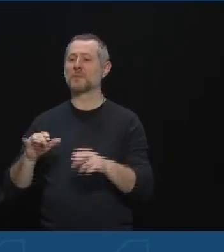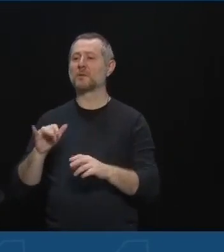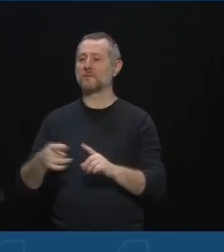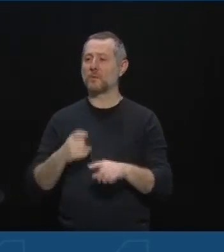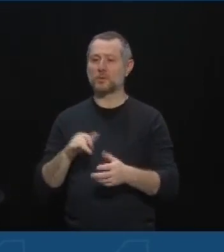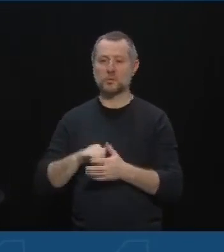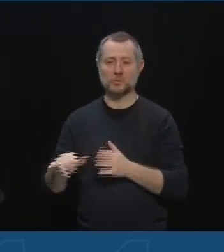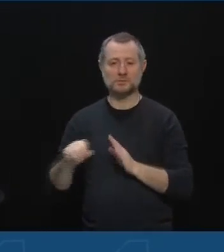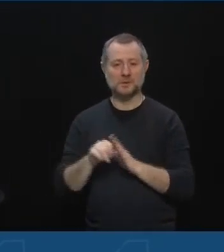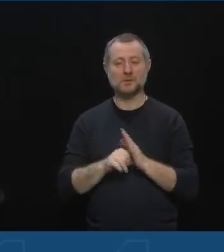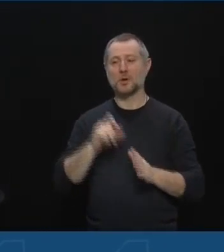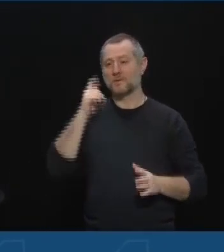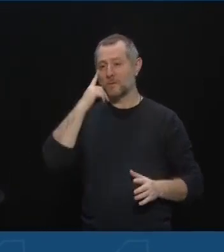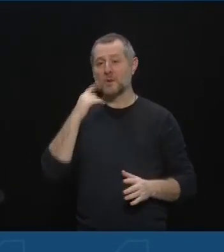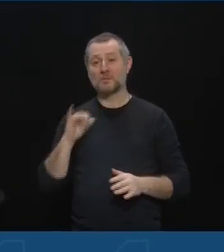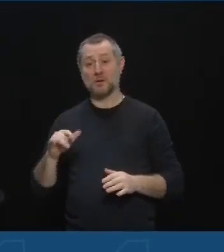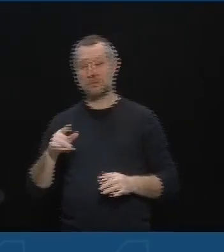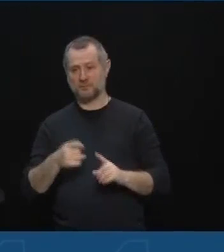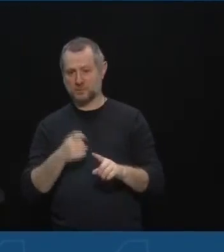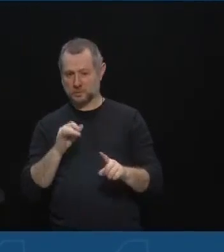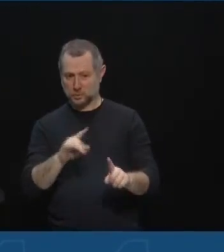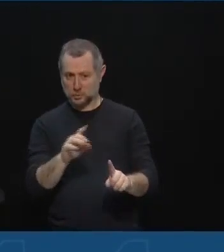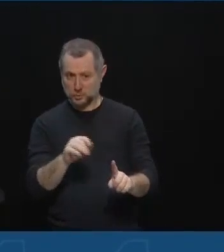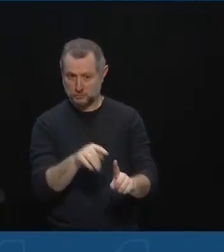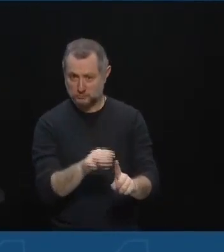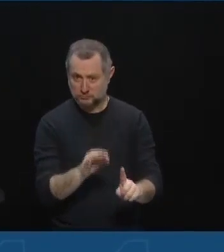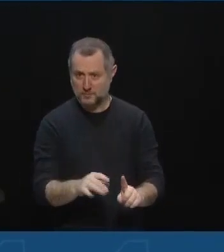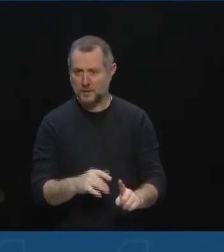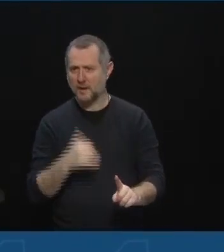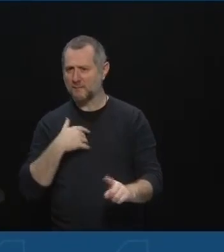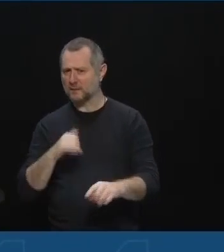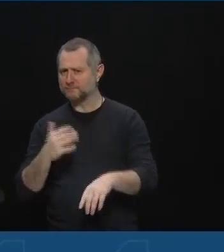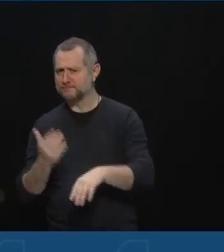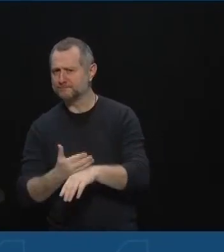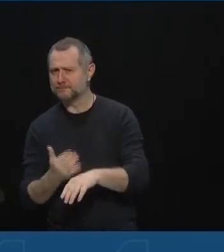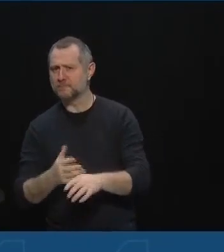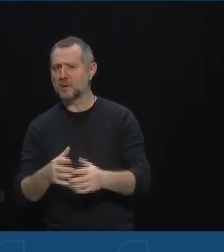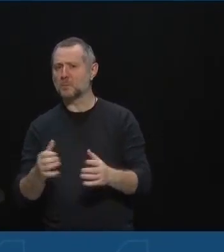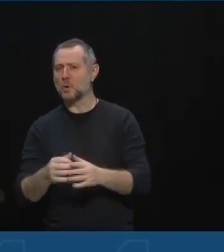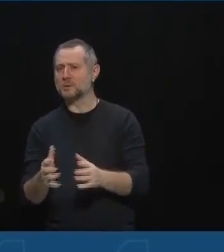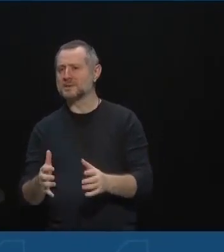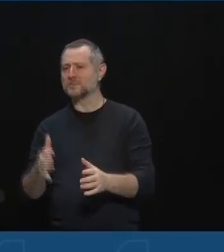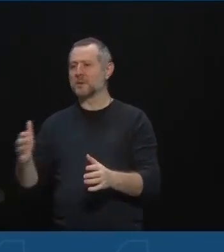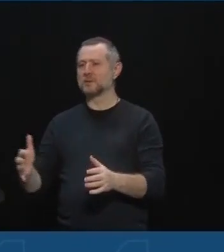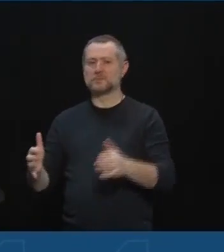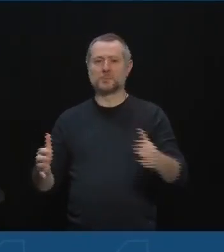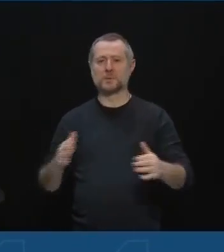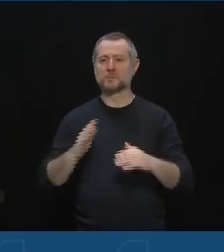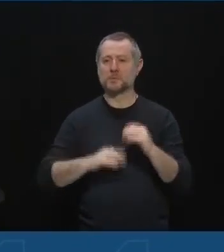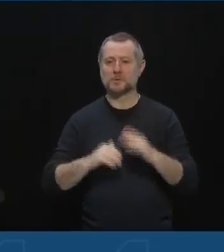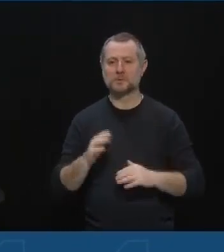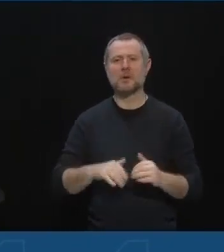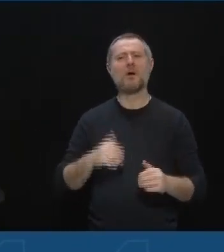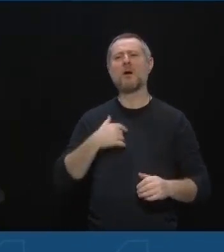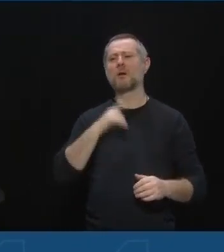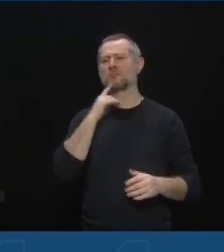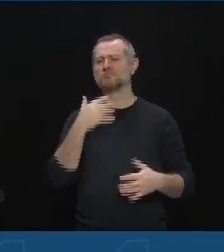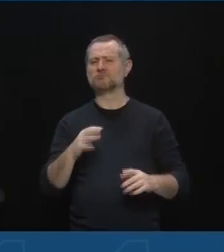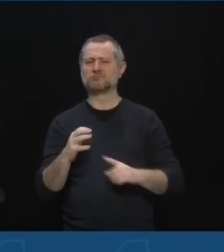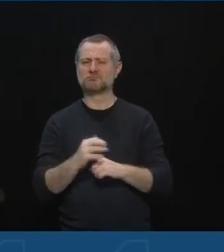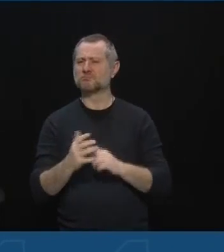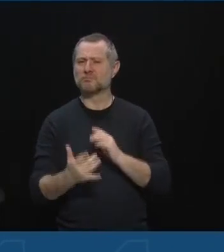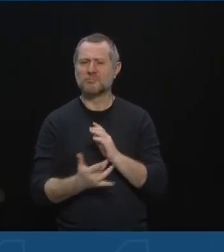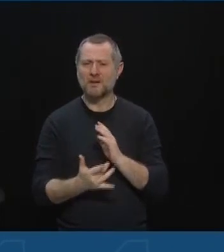in the Seneca Park Zoo will allow us to modernize and expand our facilities, allow us to create a state-of-the-art zoo, bring in new